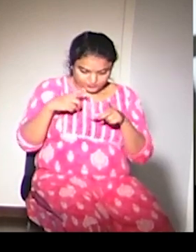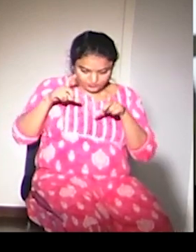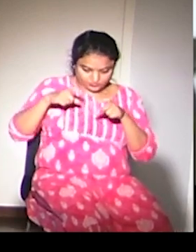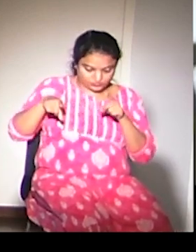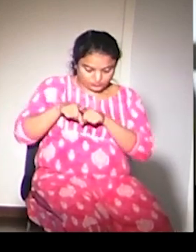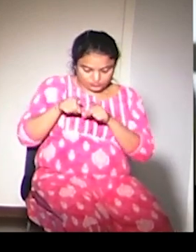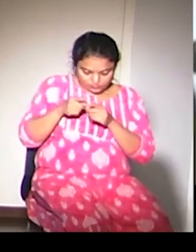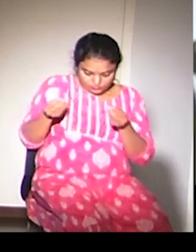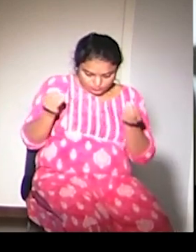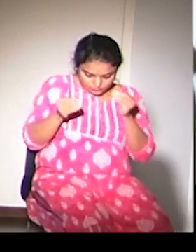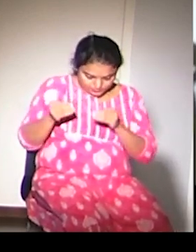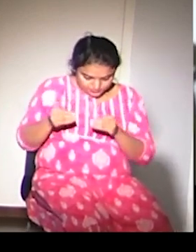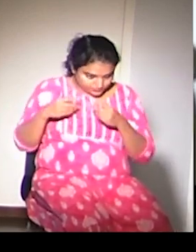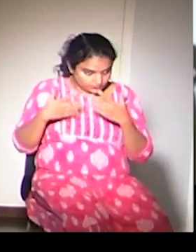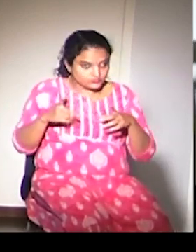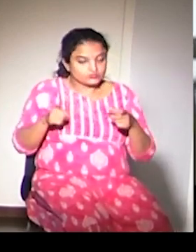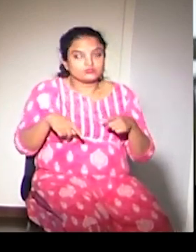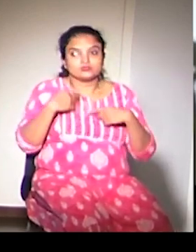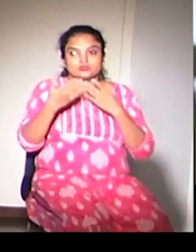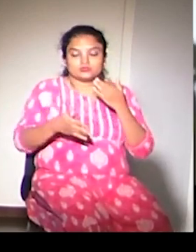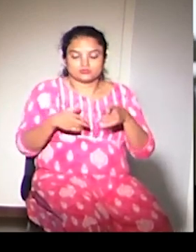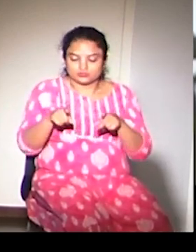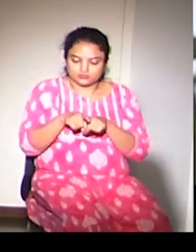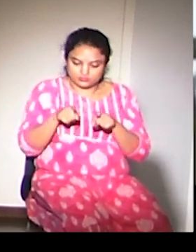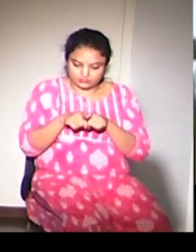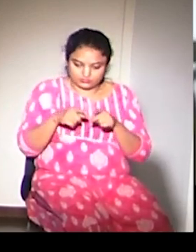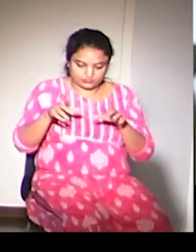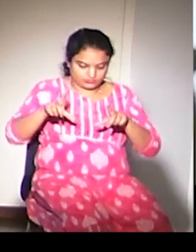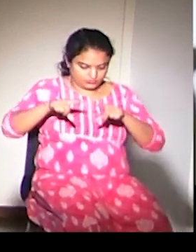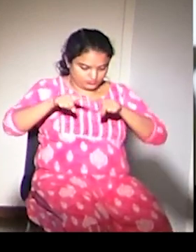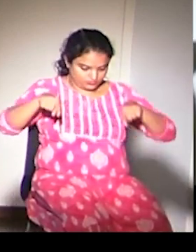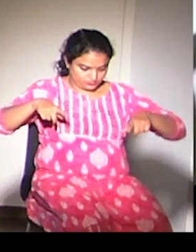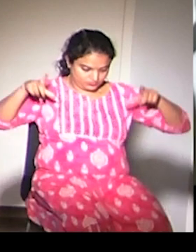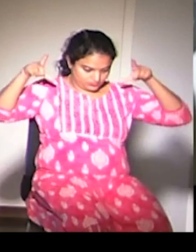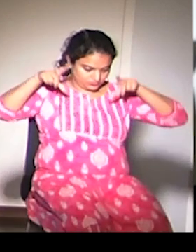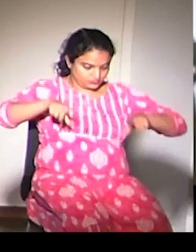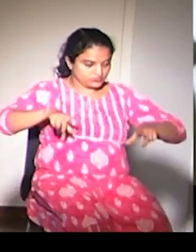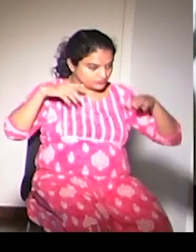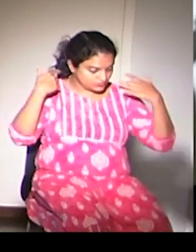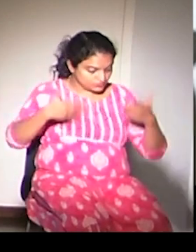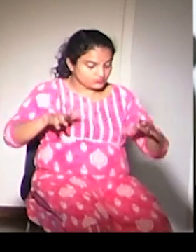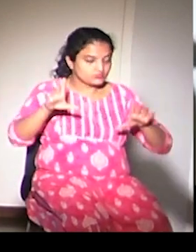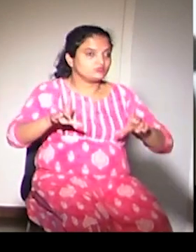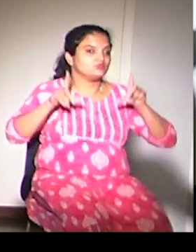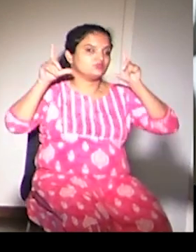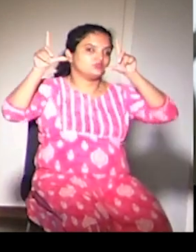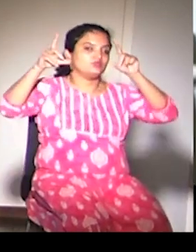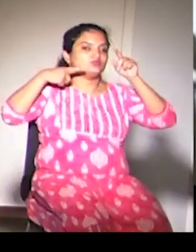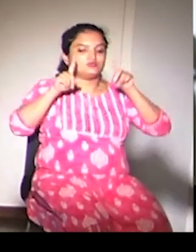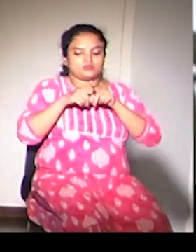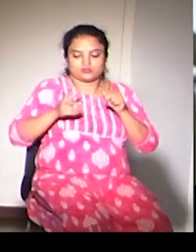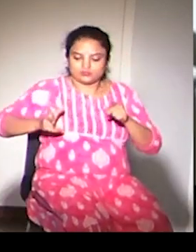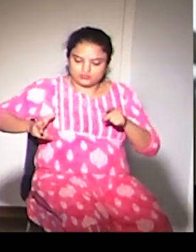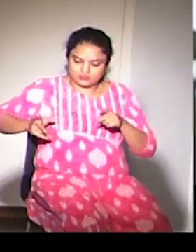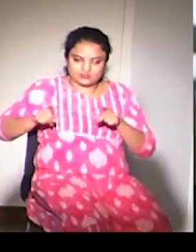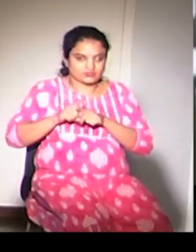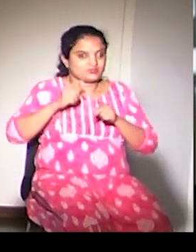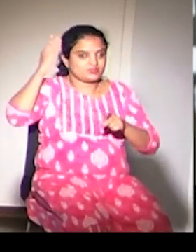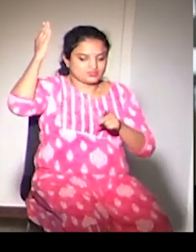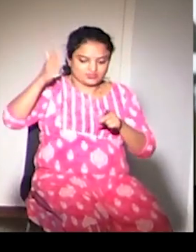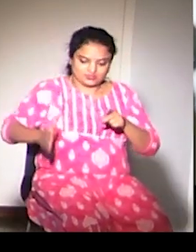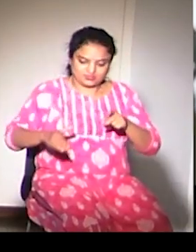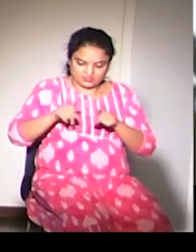frieze, and then it would be done on a sort of template. And, Yes. And then they would cut pieces to fit on the template and